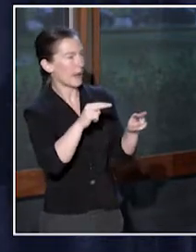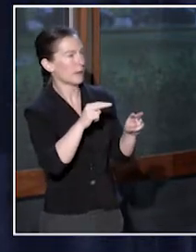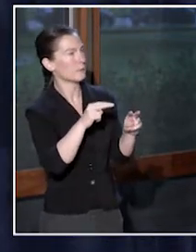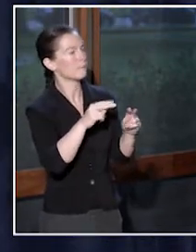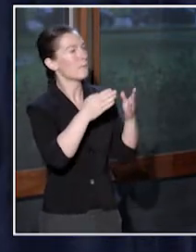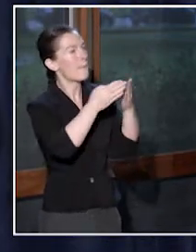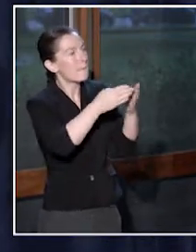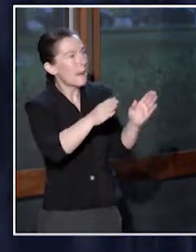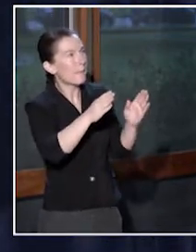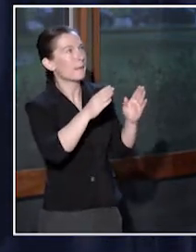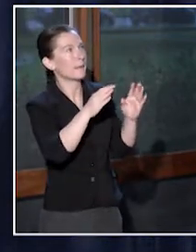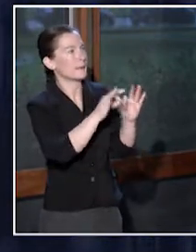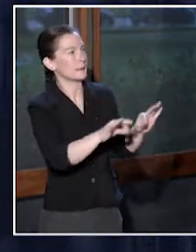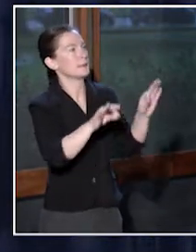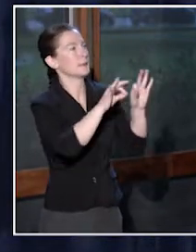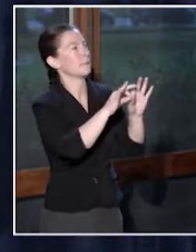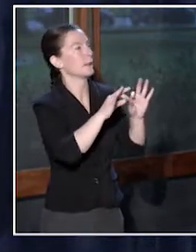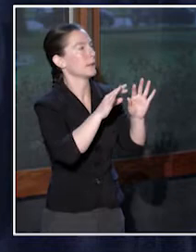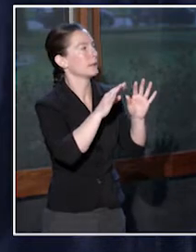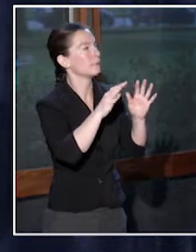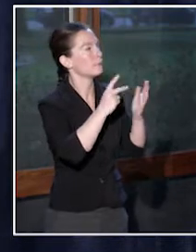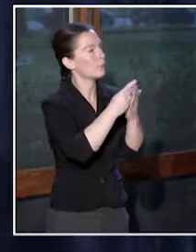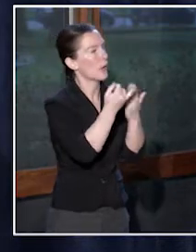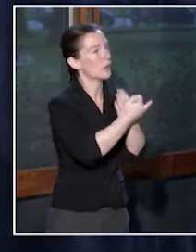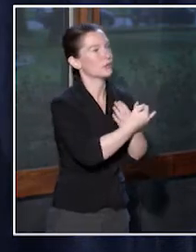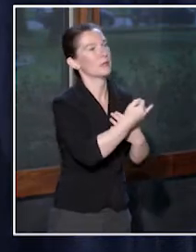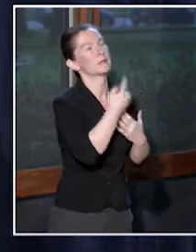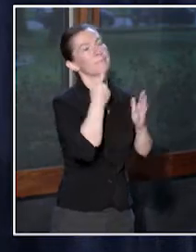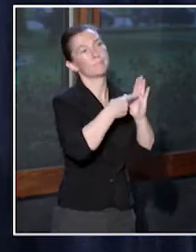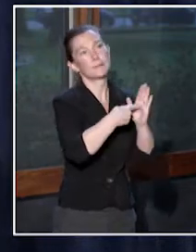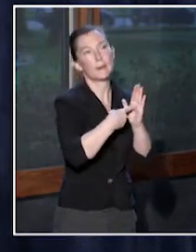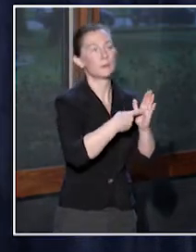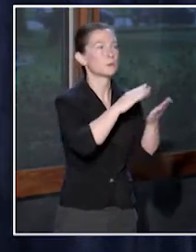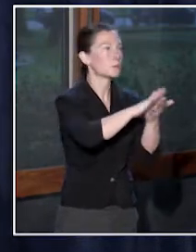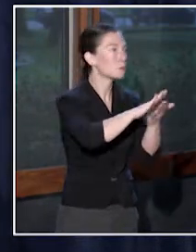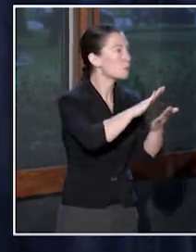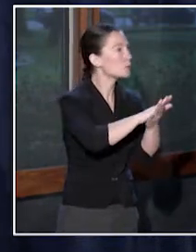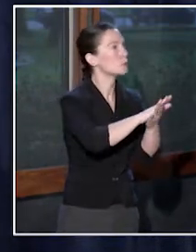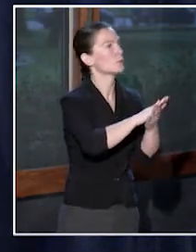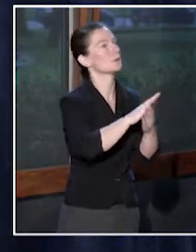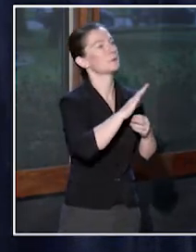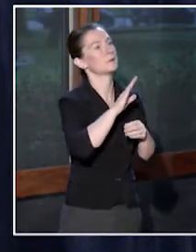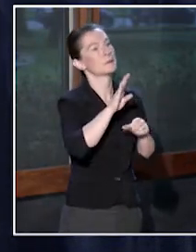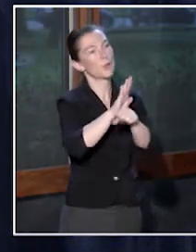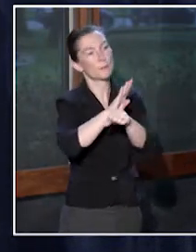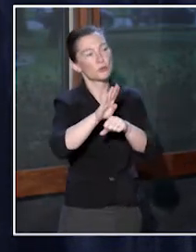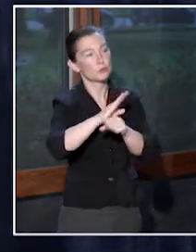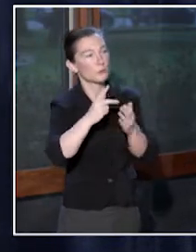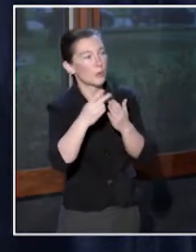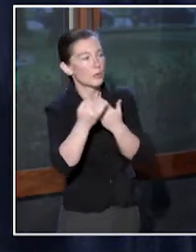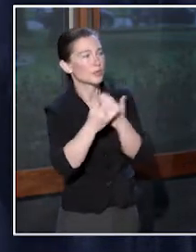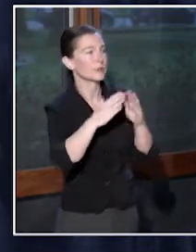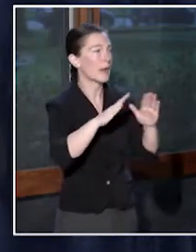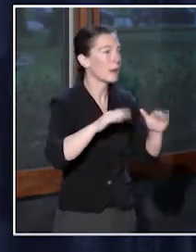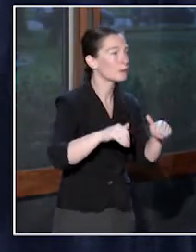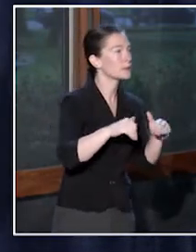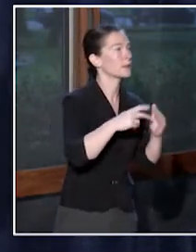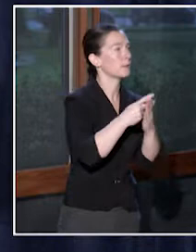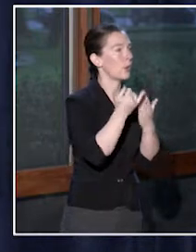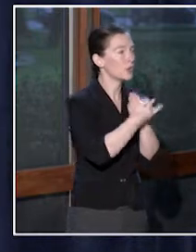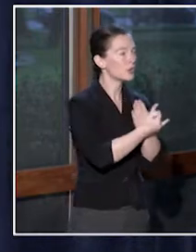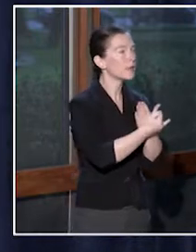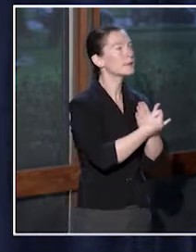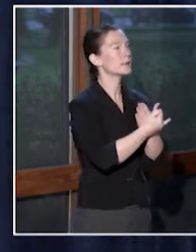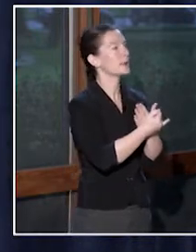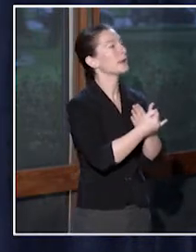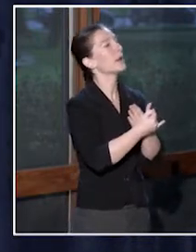community. Think things like schools, commercial projects, housing projects, school projects, and we are